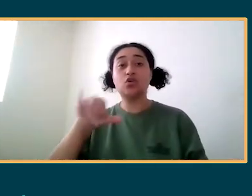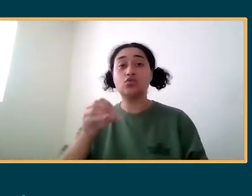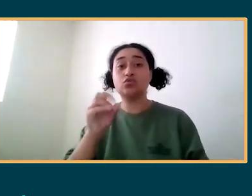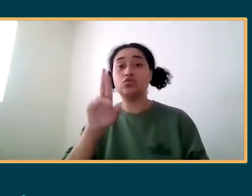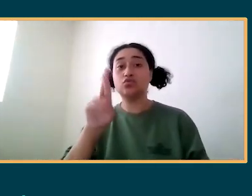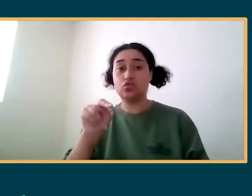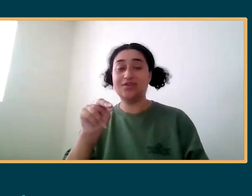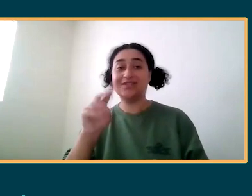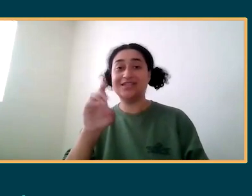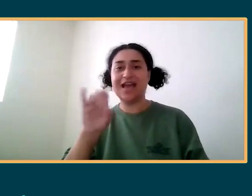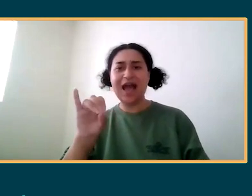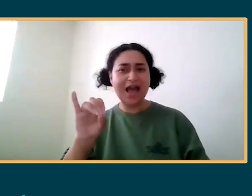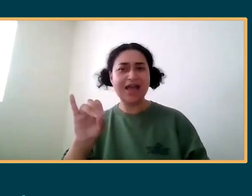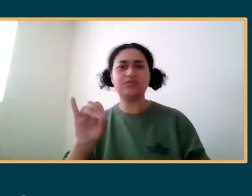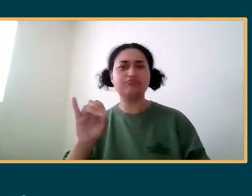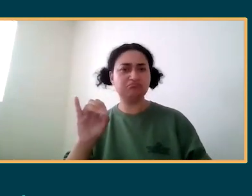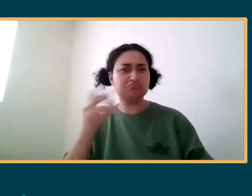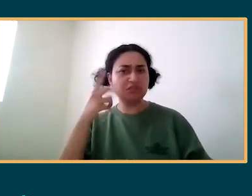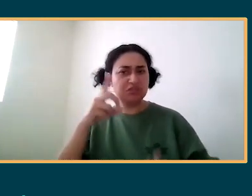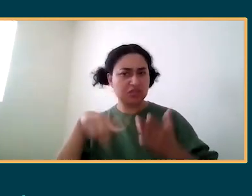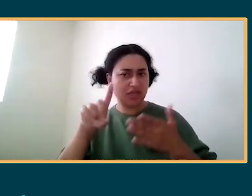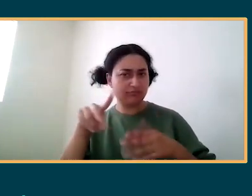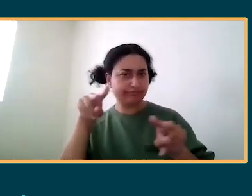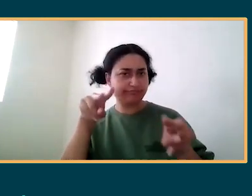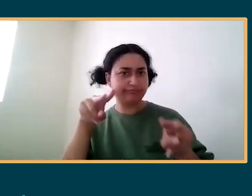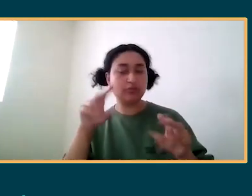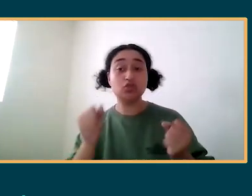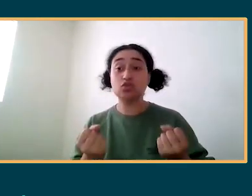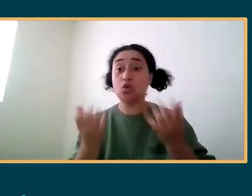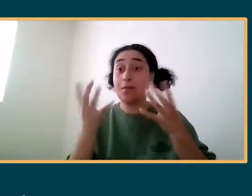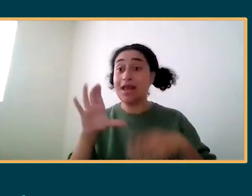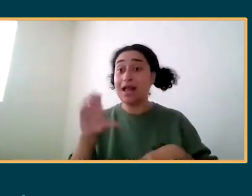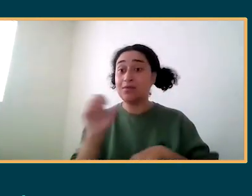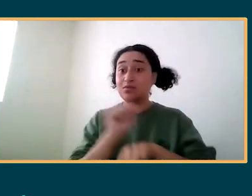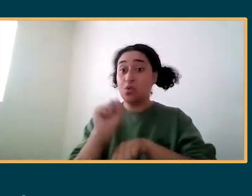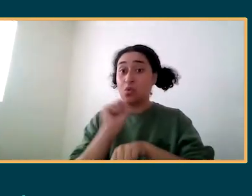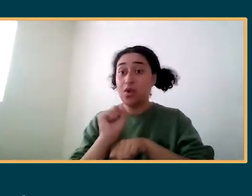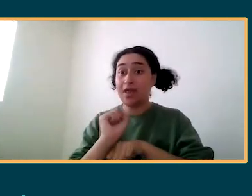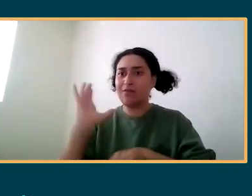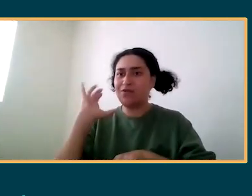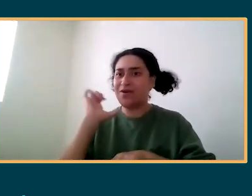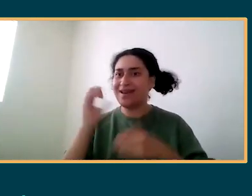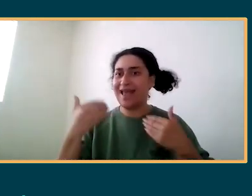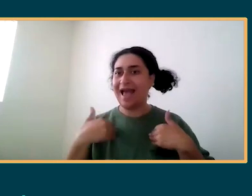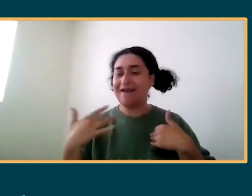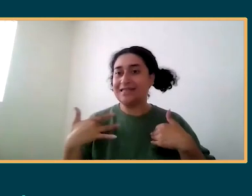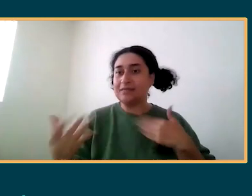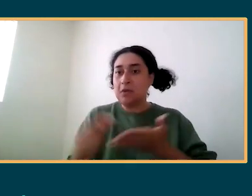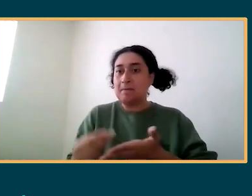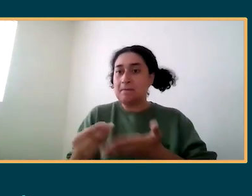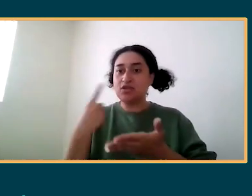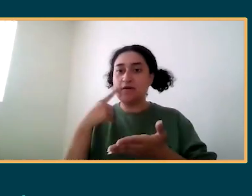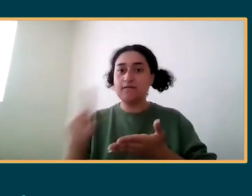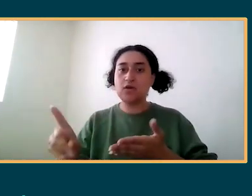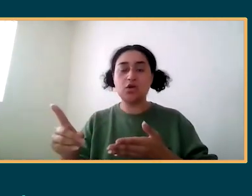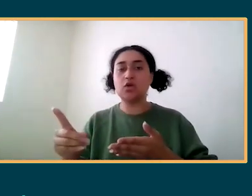today. We've been working with so many companies that unfortunately before just didn't have the budget for traditional DEI and organizational